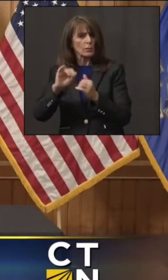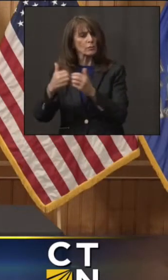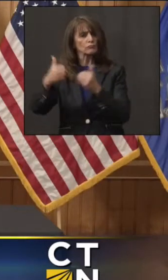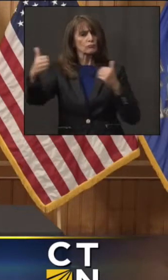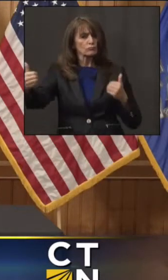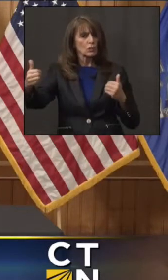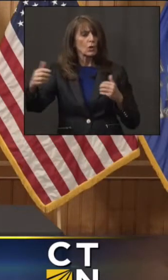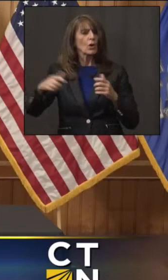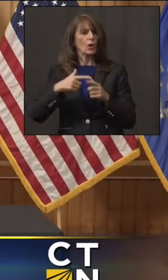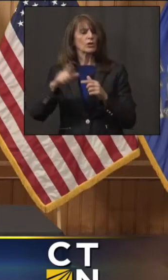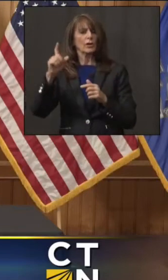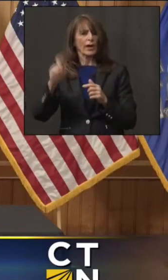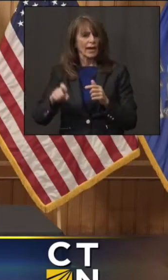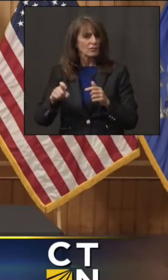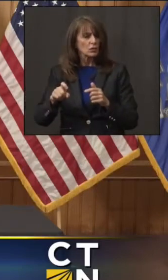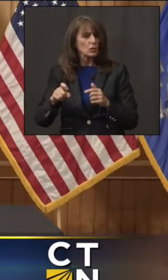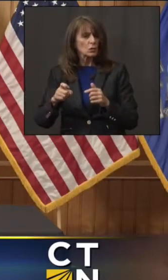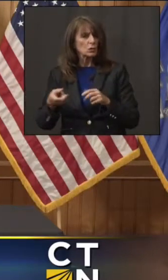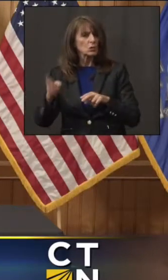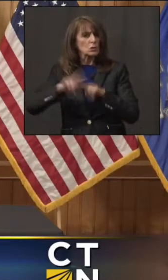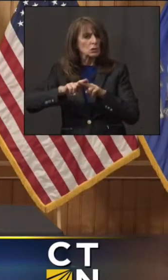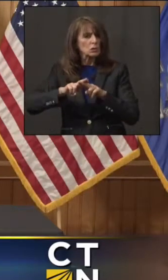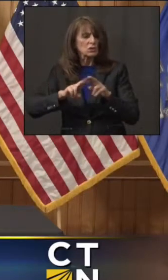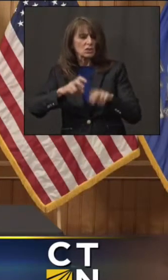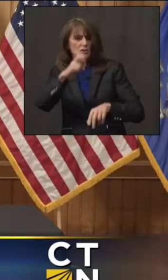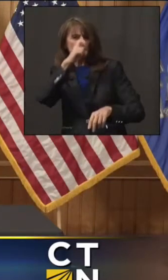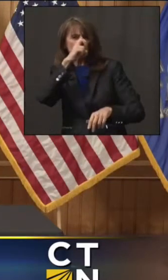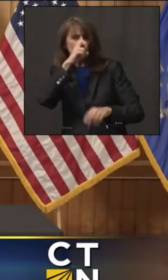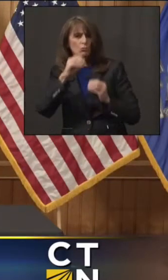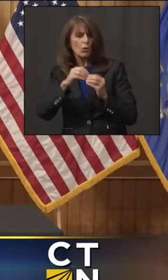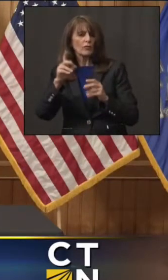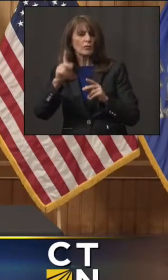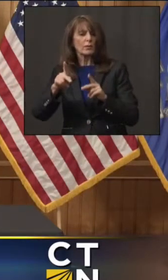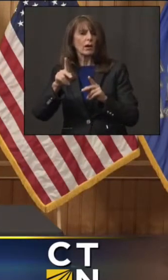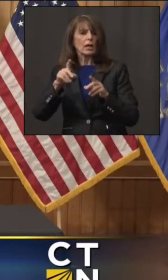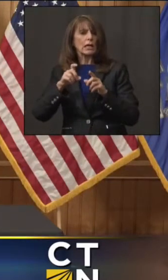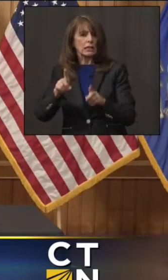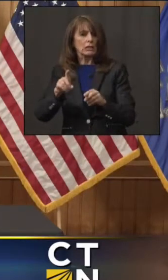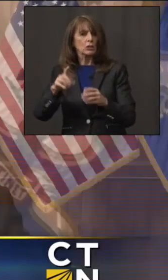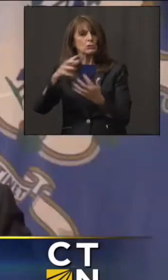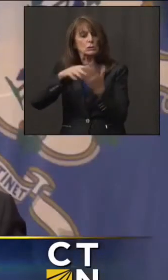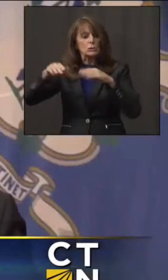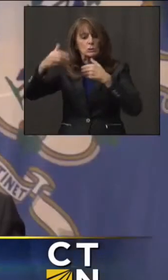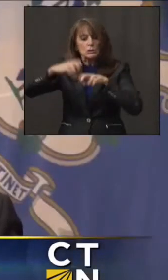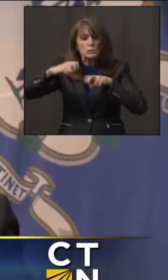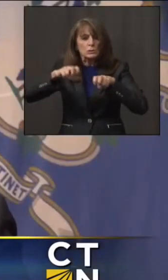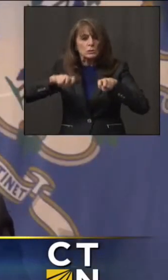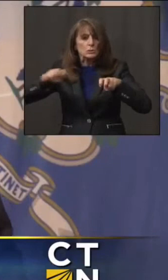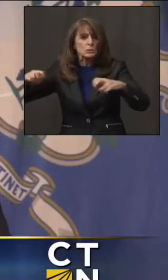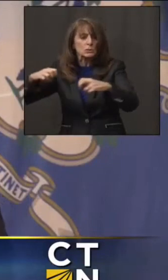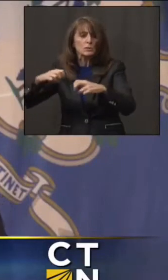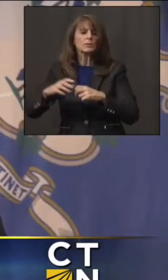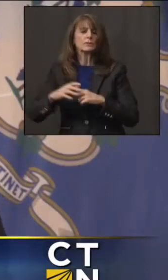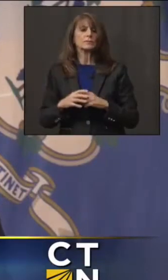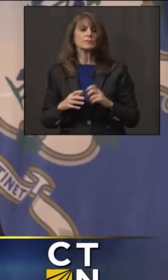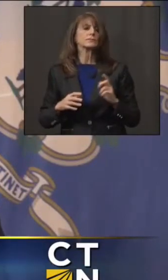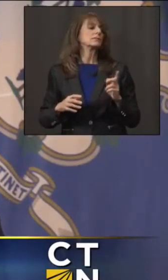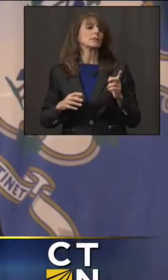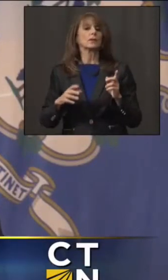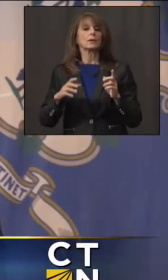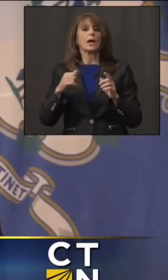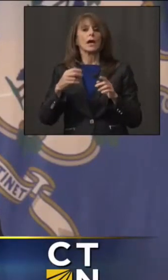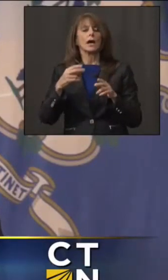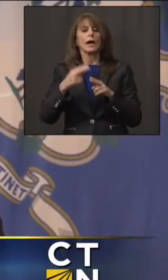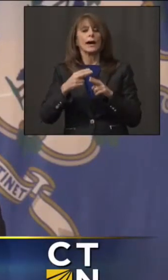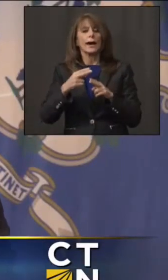you be looking at doing something stricter if you continue indoor dining? Well, as I suggested from the open table